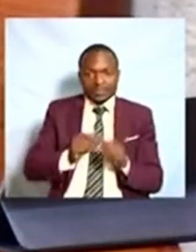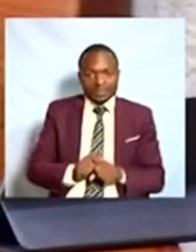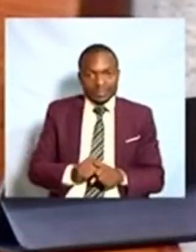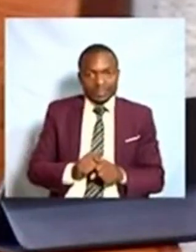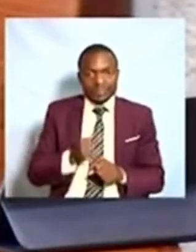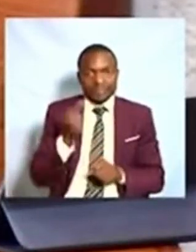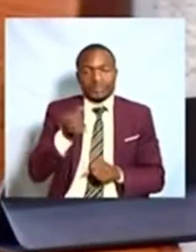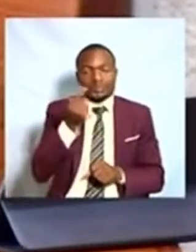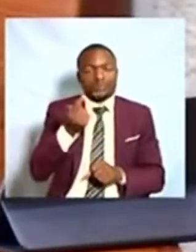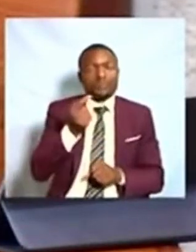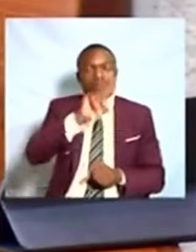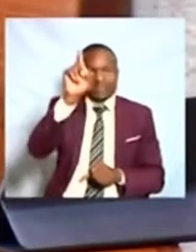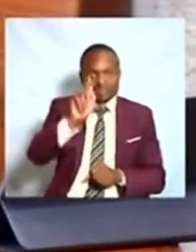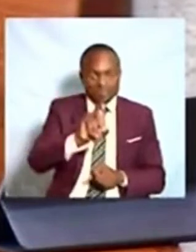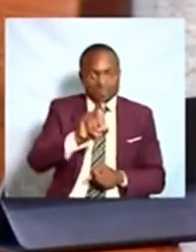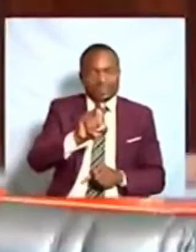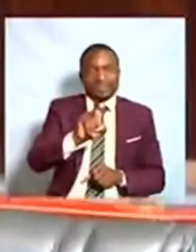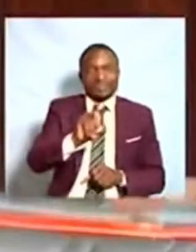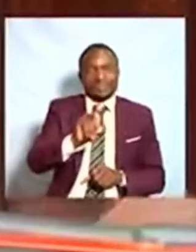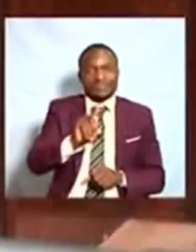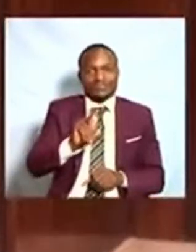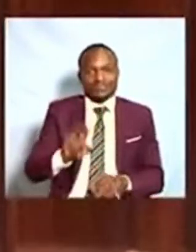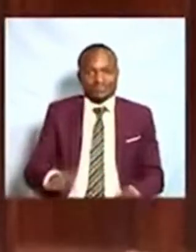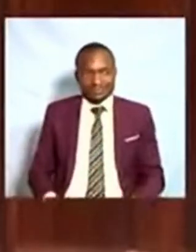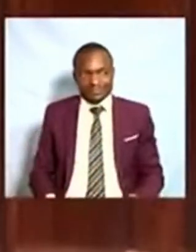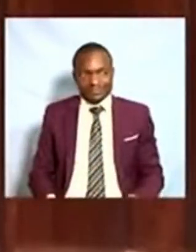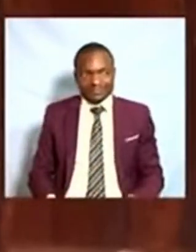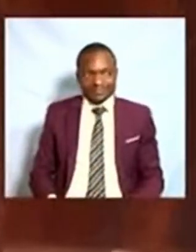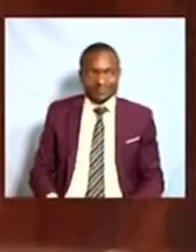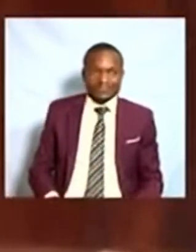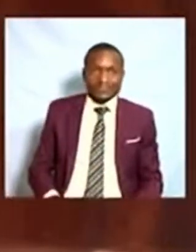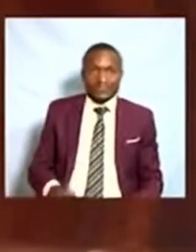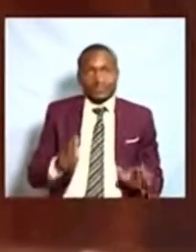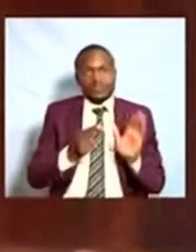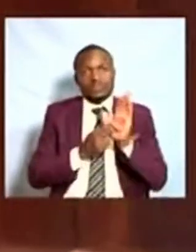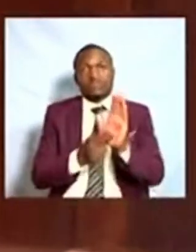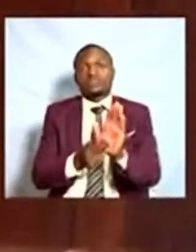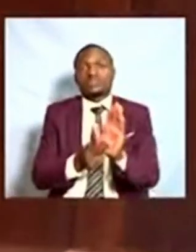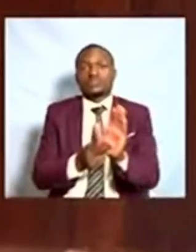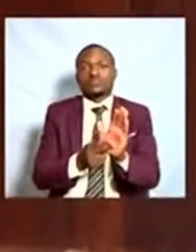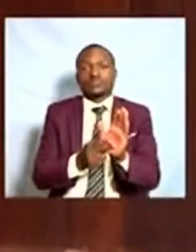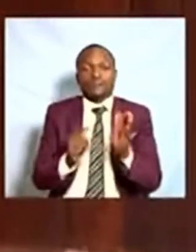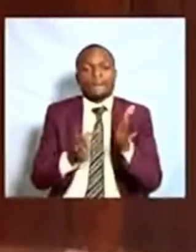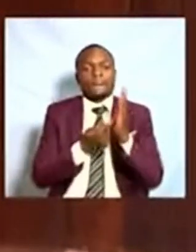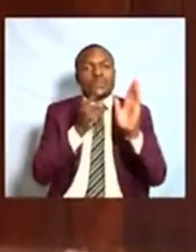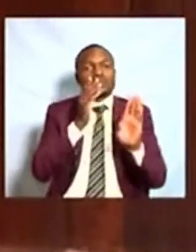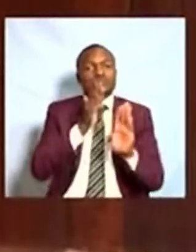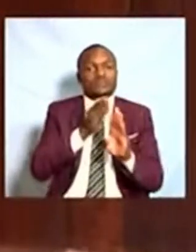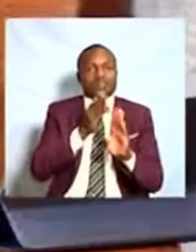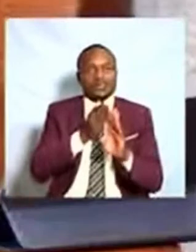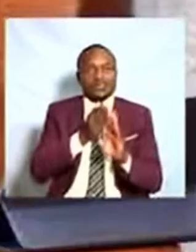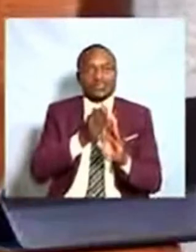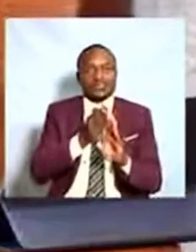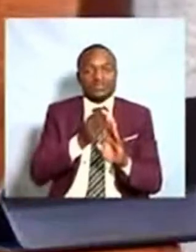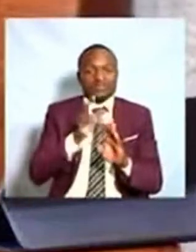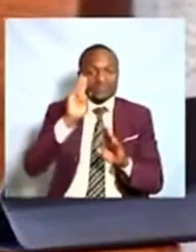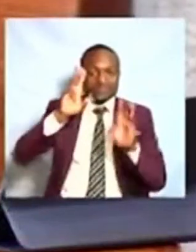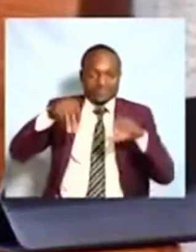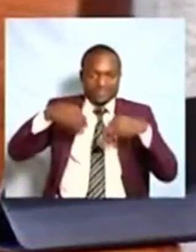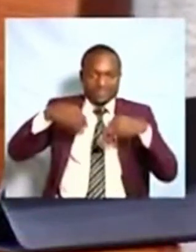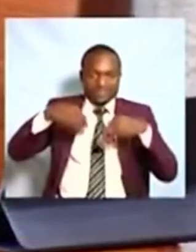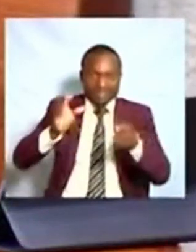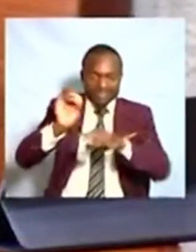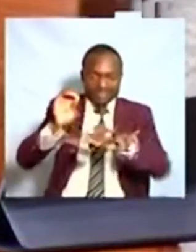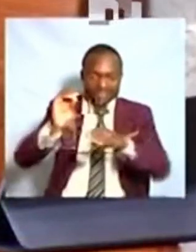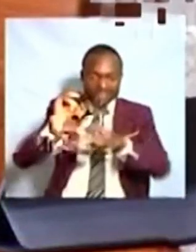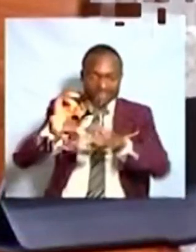to the Honorable Minister's responses. You've indicated it as a point of order. Then you'll be given an